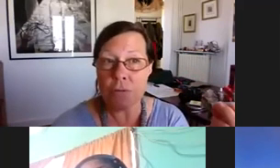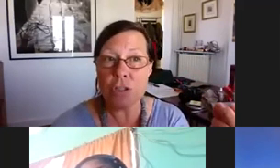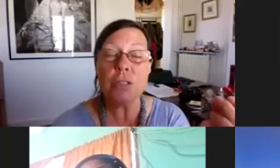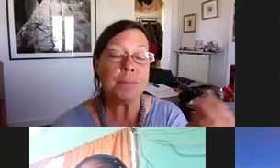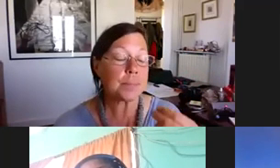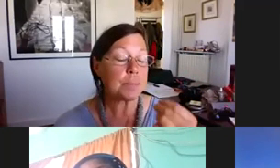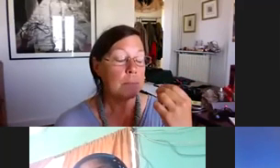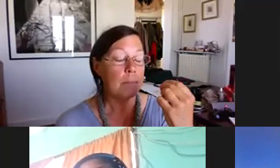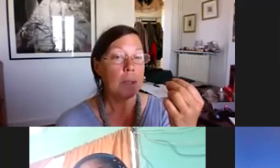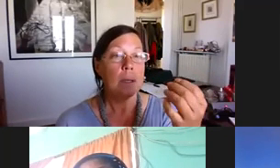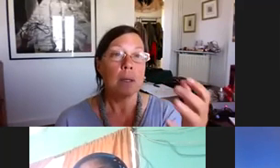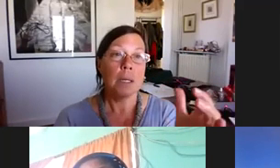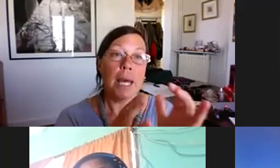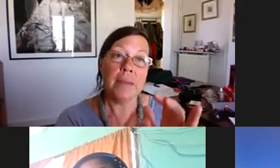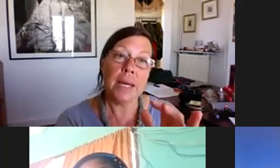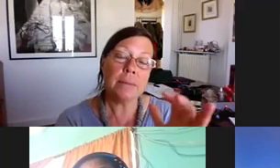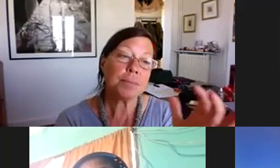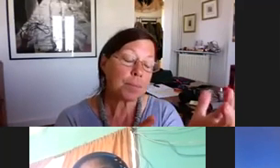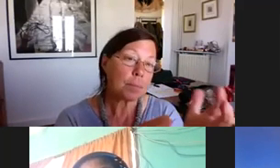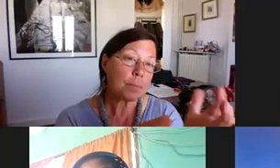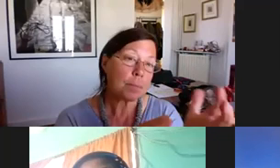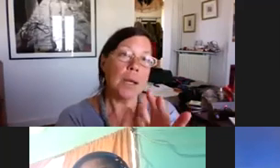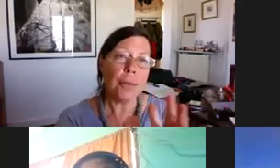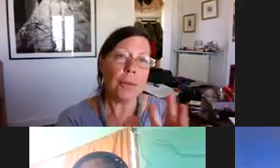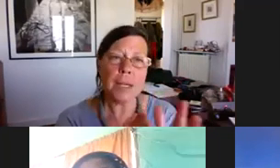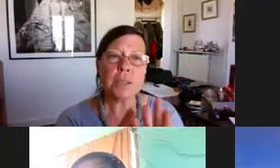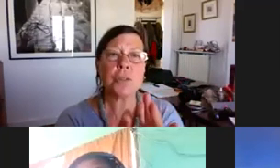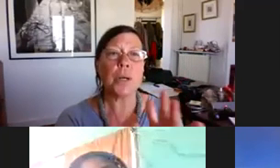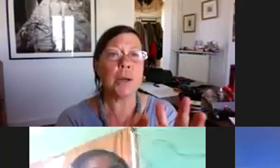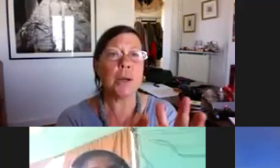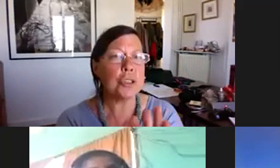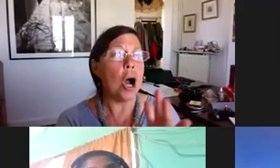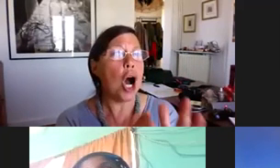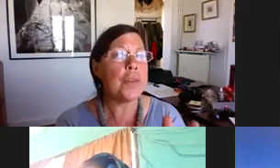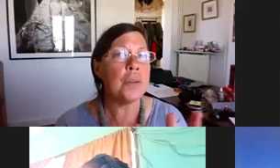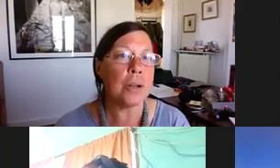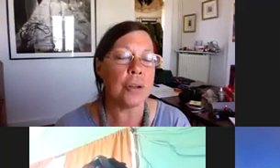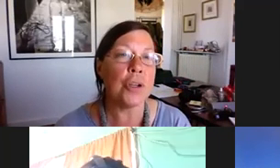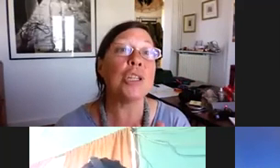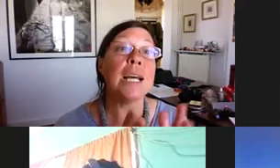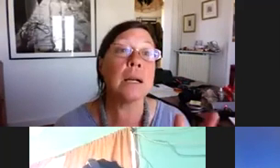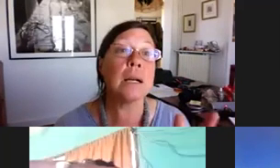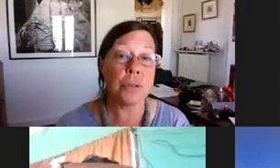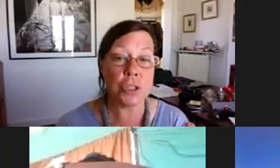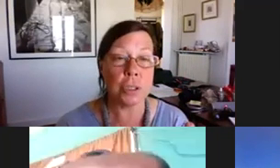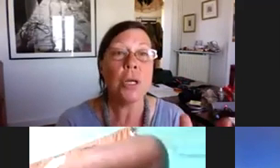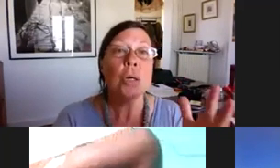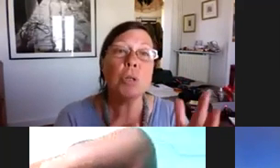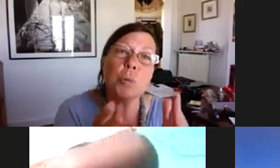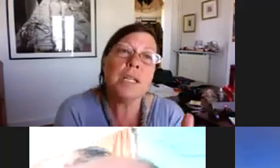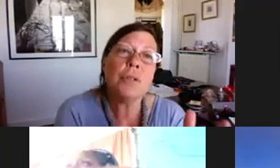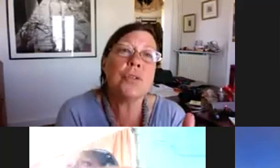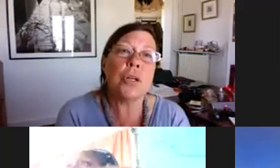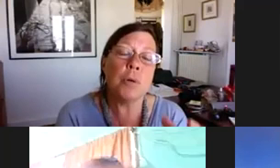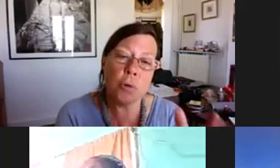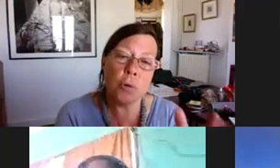health official. And then on other things, could I quote you on the record that are less controversial, which